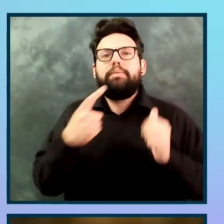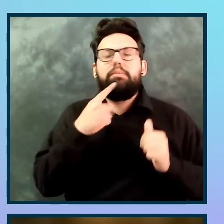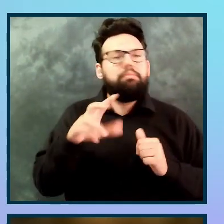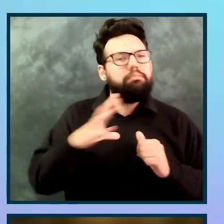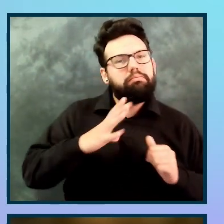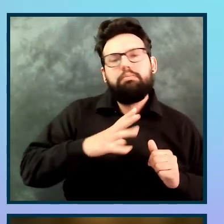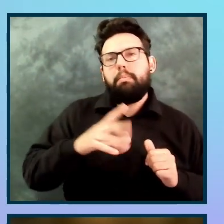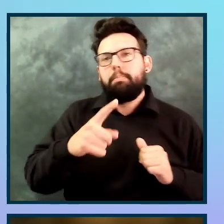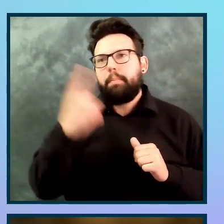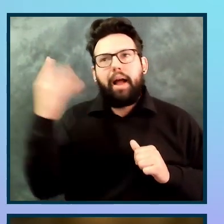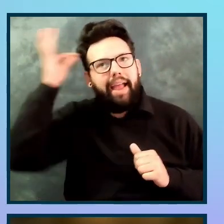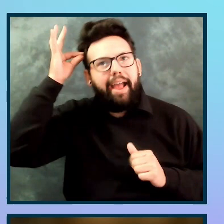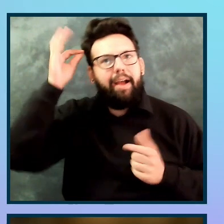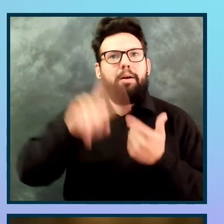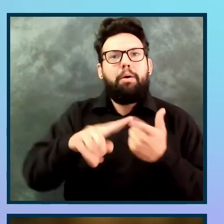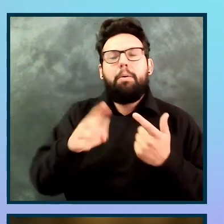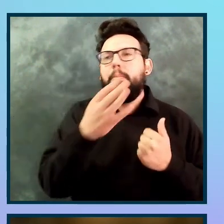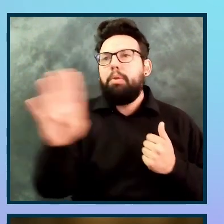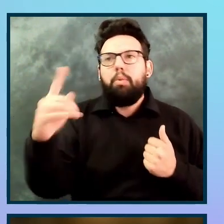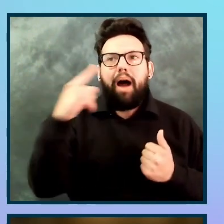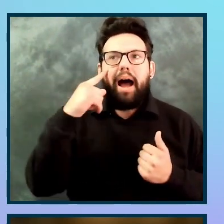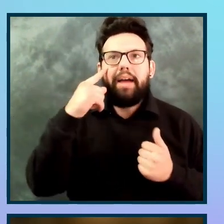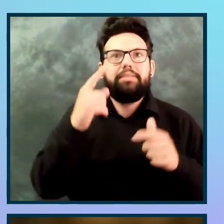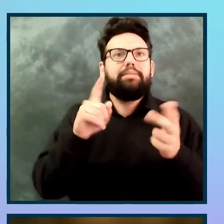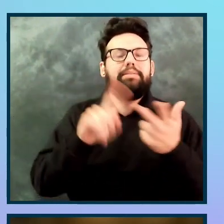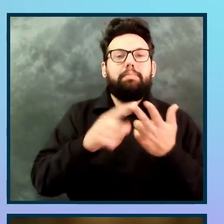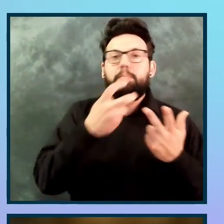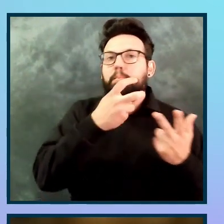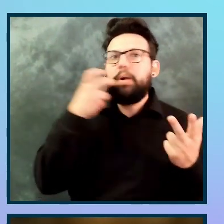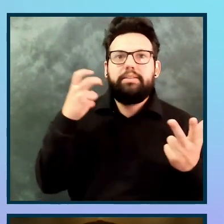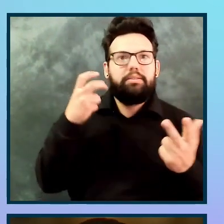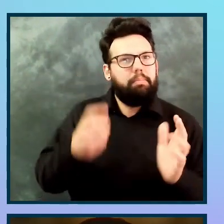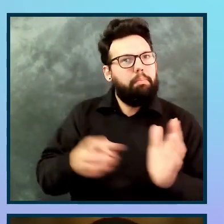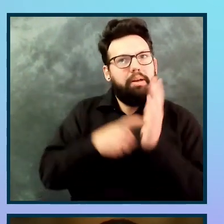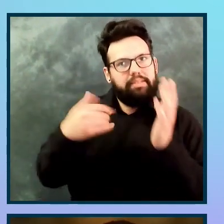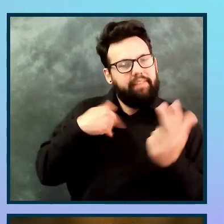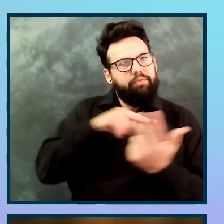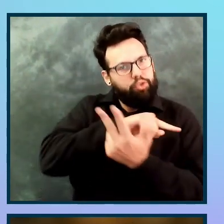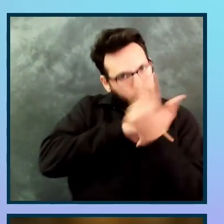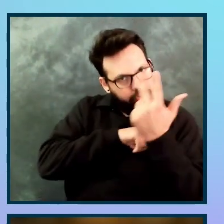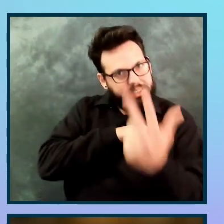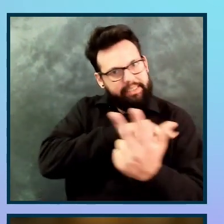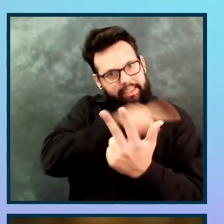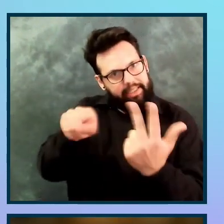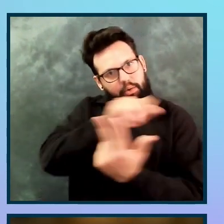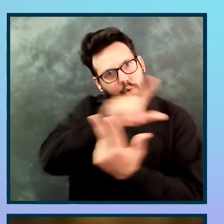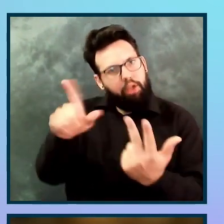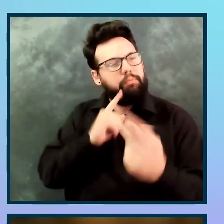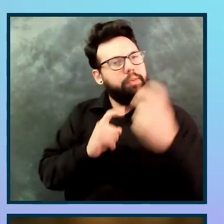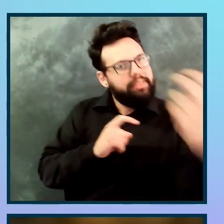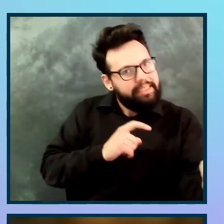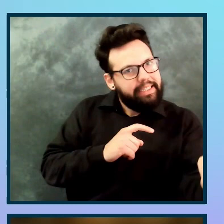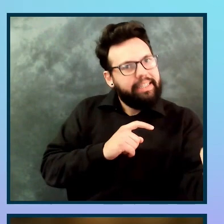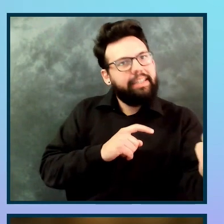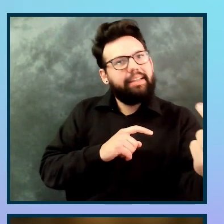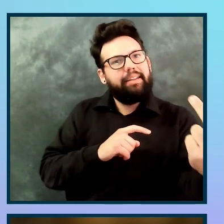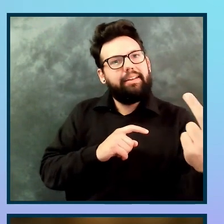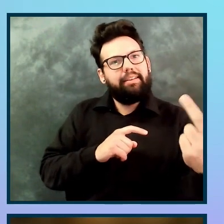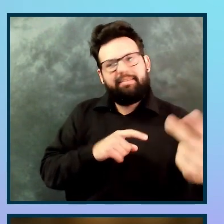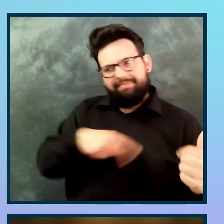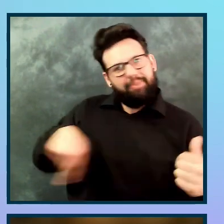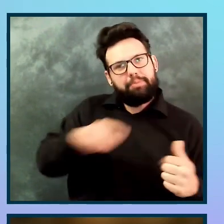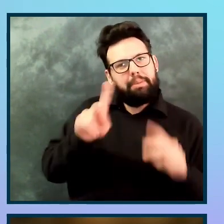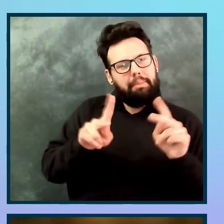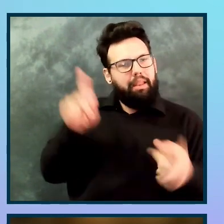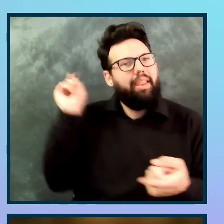braces. And so there are another set of people who will not be able to sit in this chair. The idea here that I'm trying to convey is that when